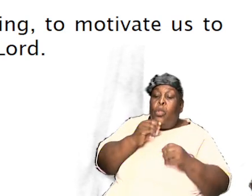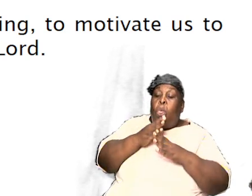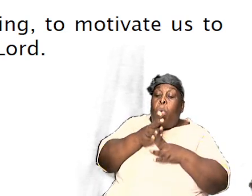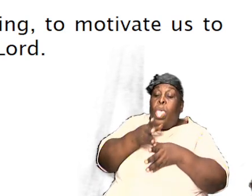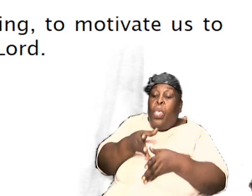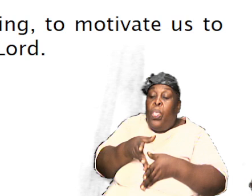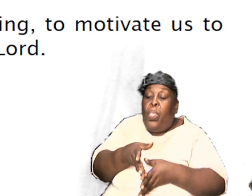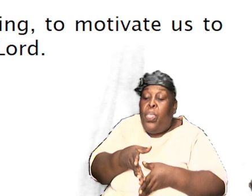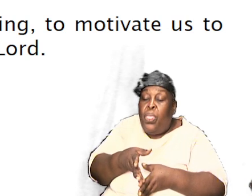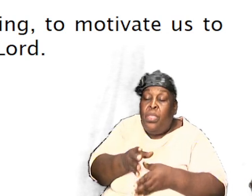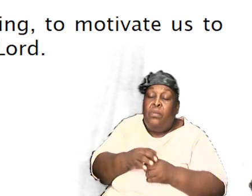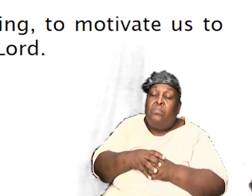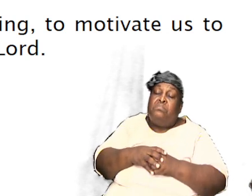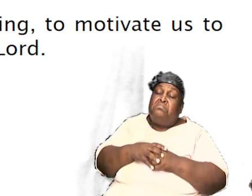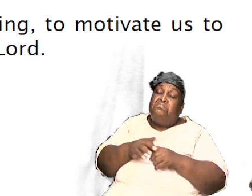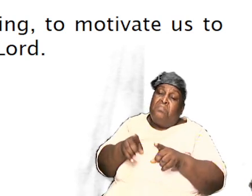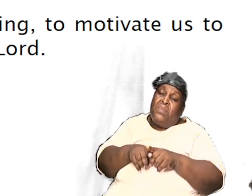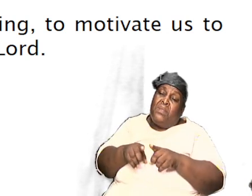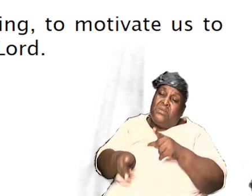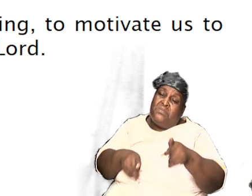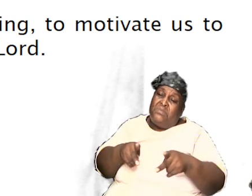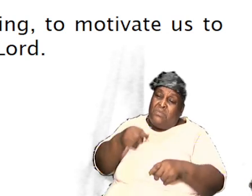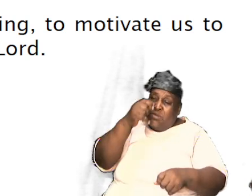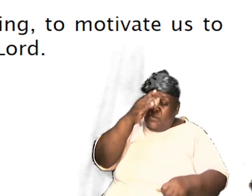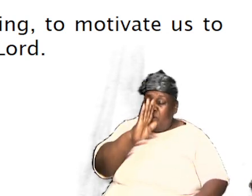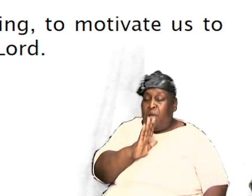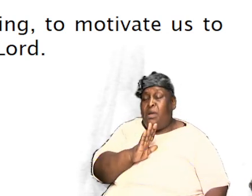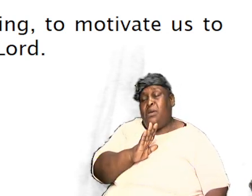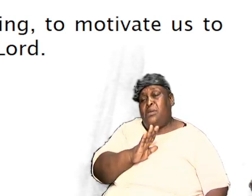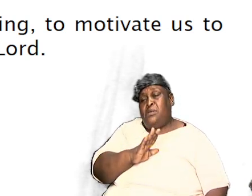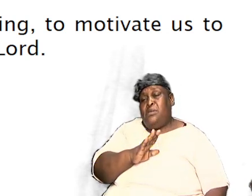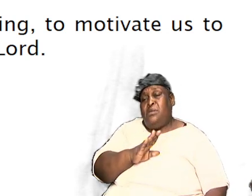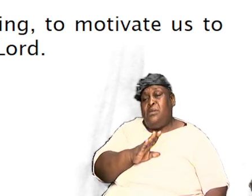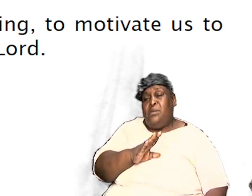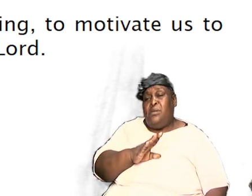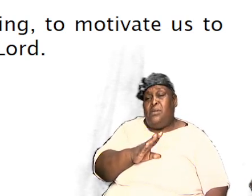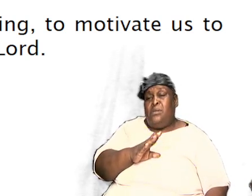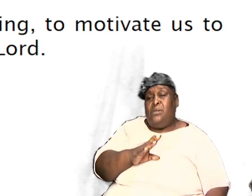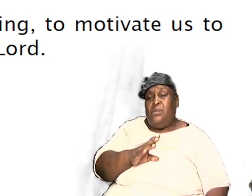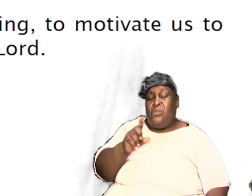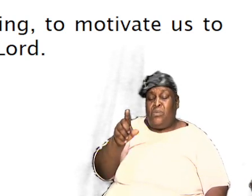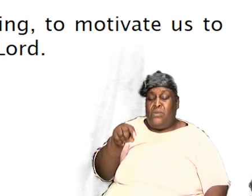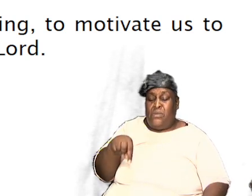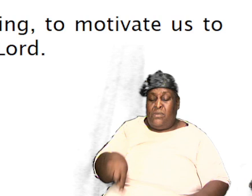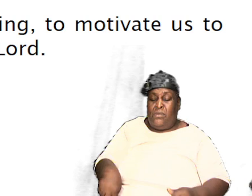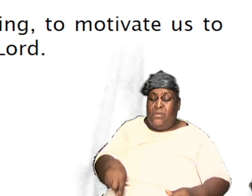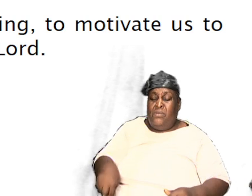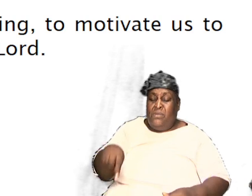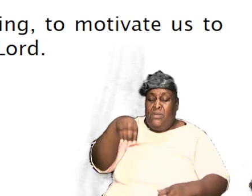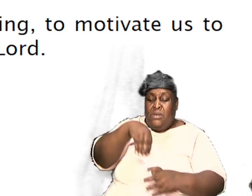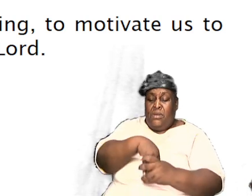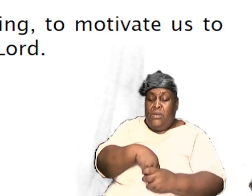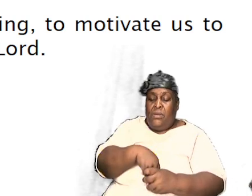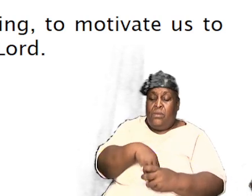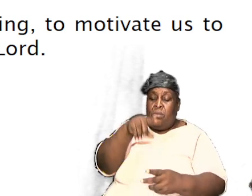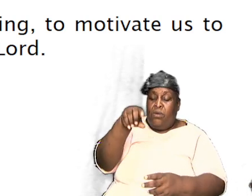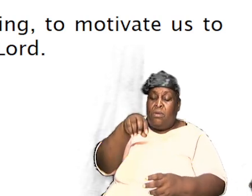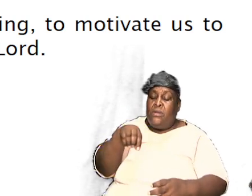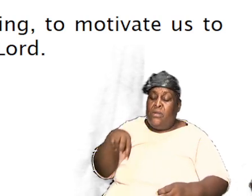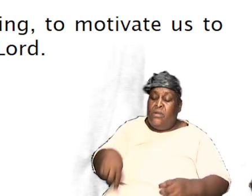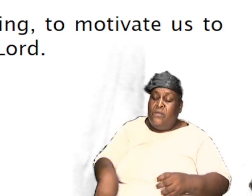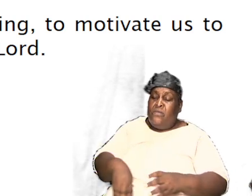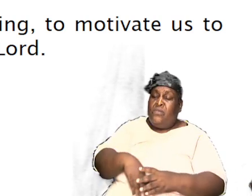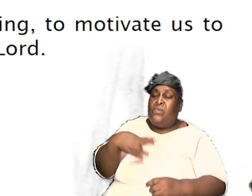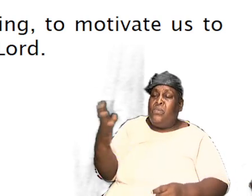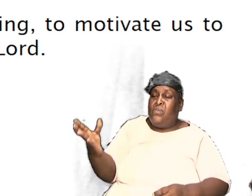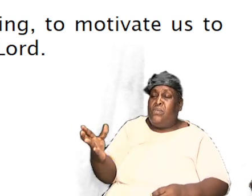us as people of God, if we are not so much, you know, on a good footing, and it happens to the best of us, you know, it's time for us